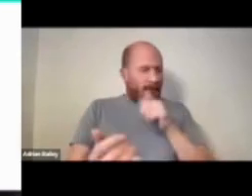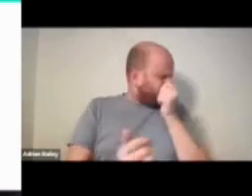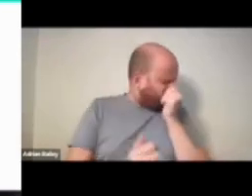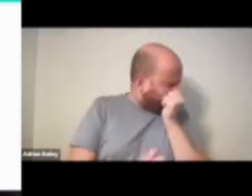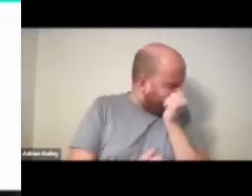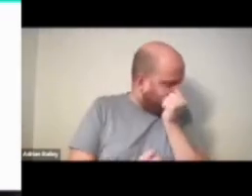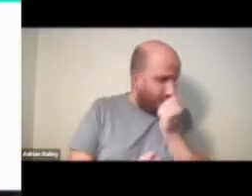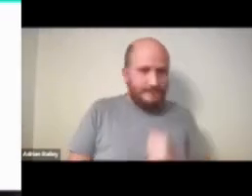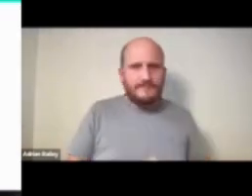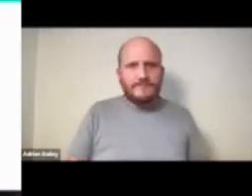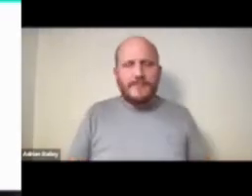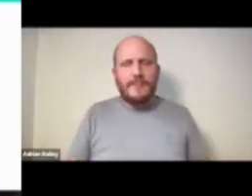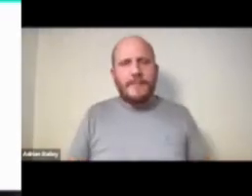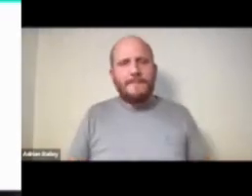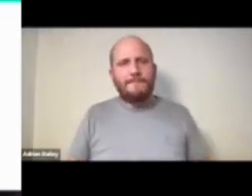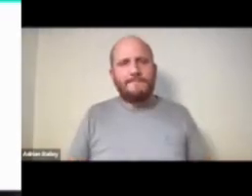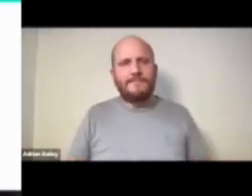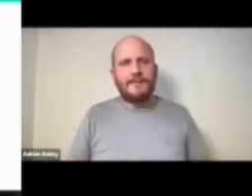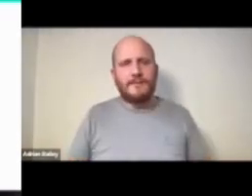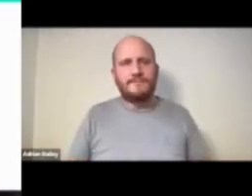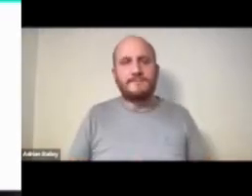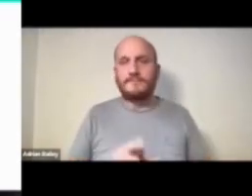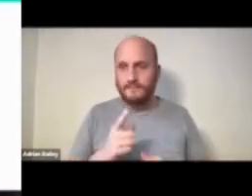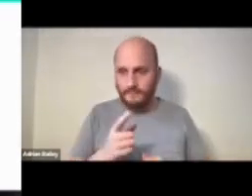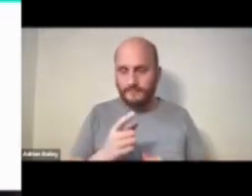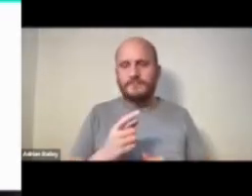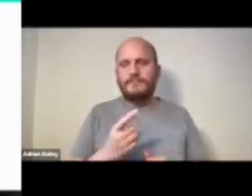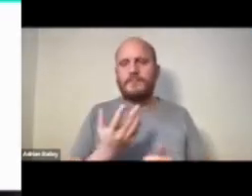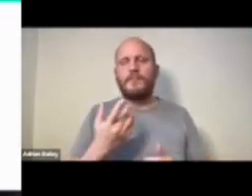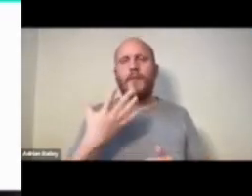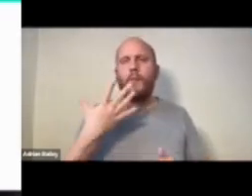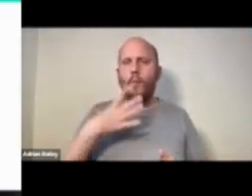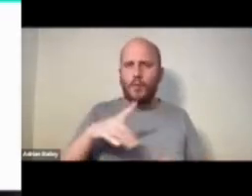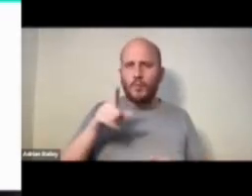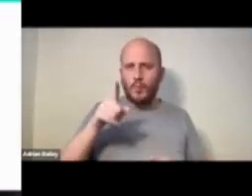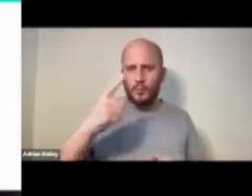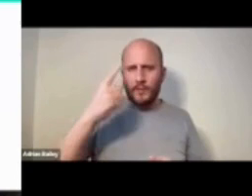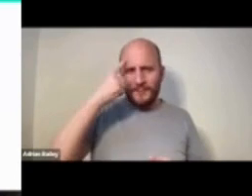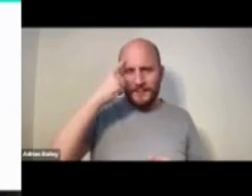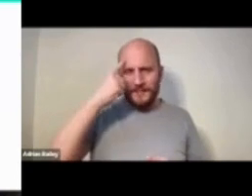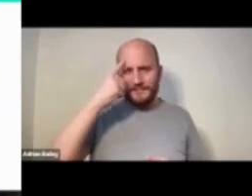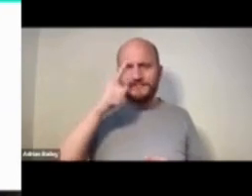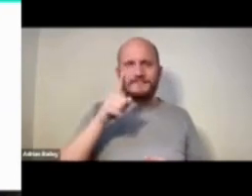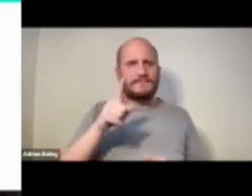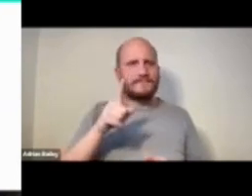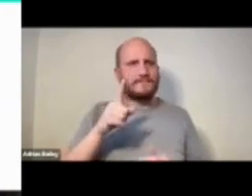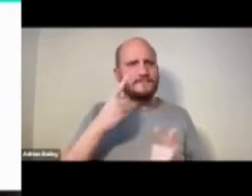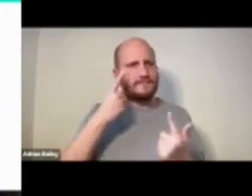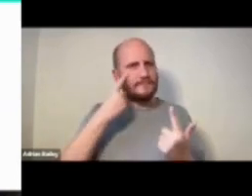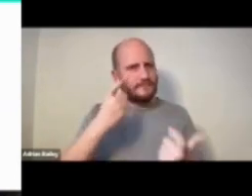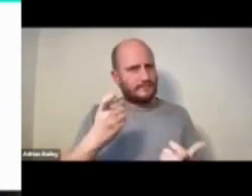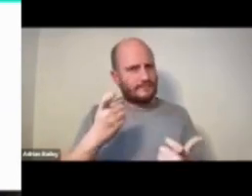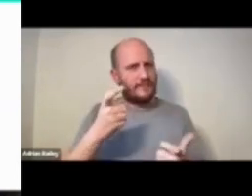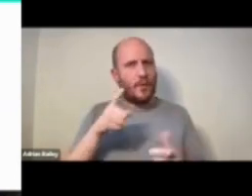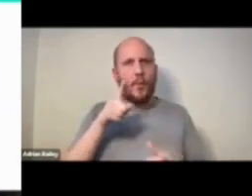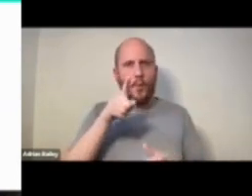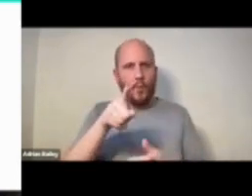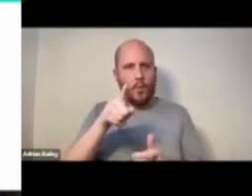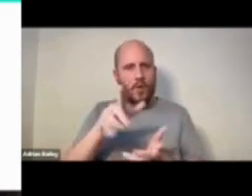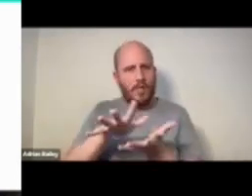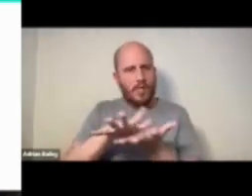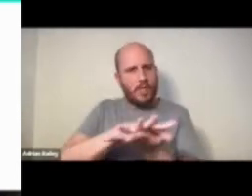So here is the octopus. I want you to think about avoiding having any effect on the data as an